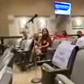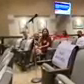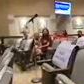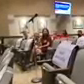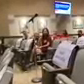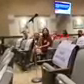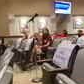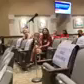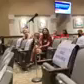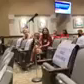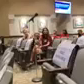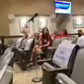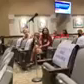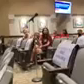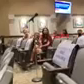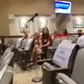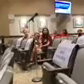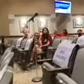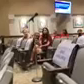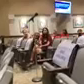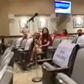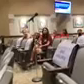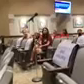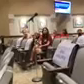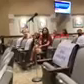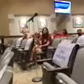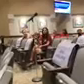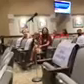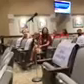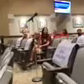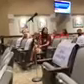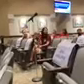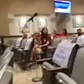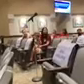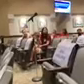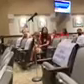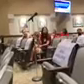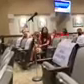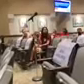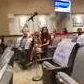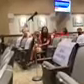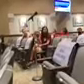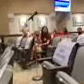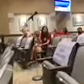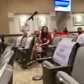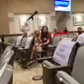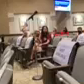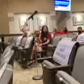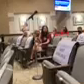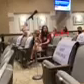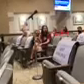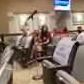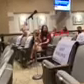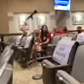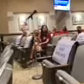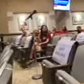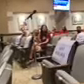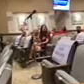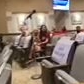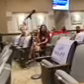wear a mask. I understand that in the schools you need to, but I mean I believe that the government built this building. It's school